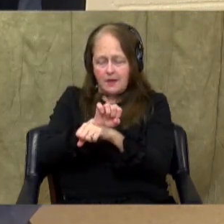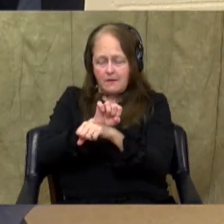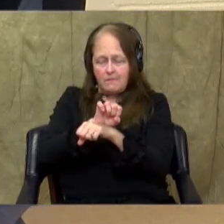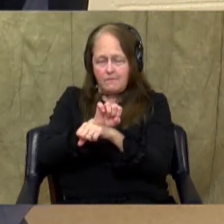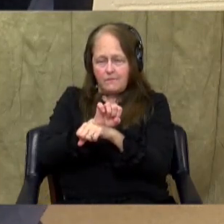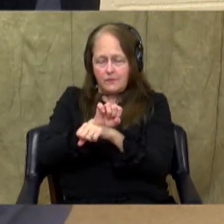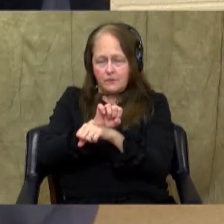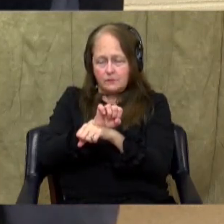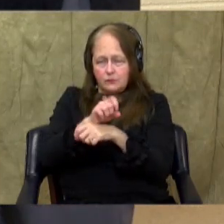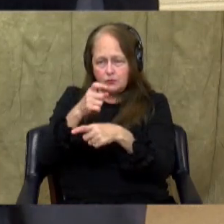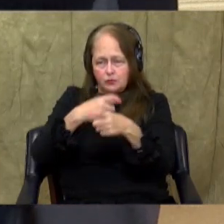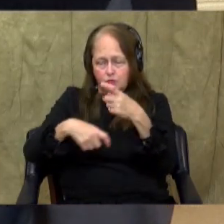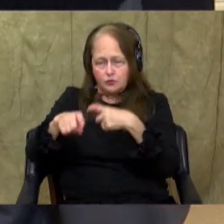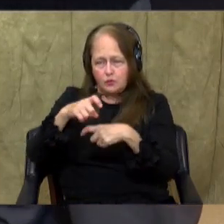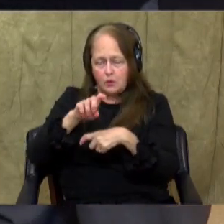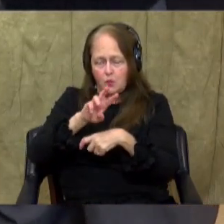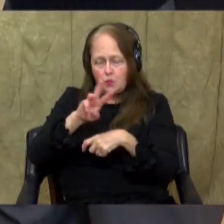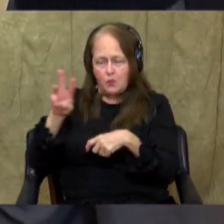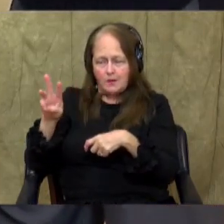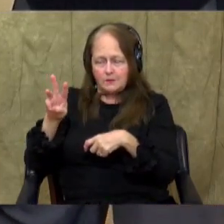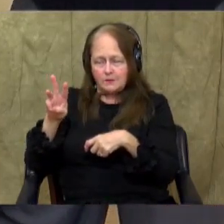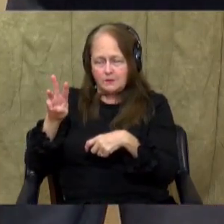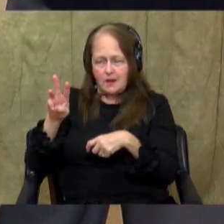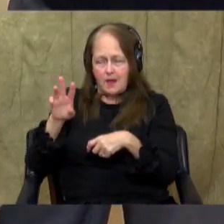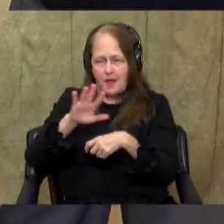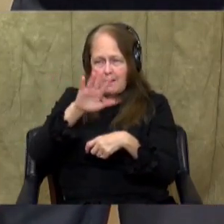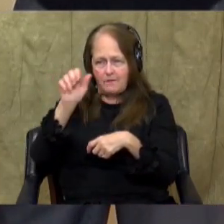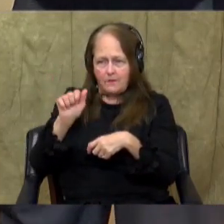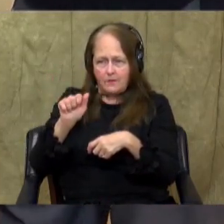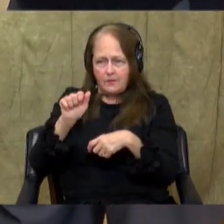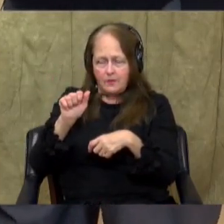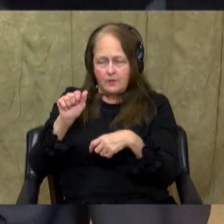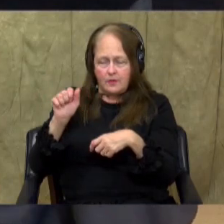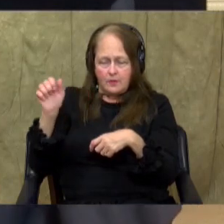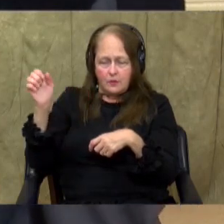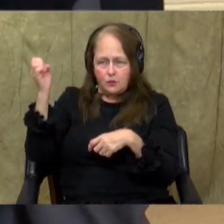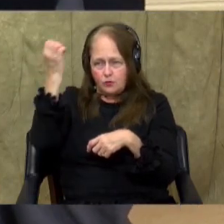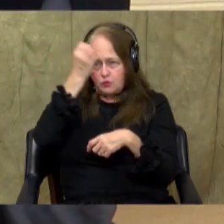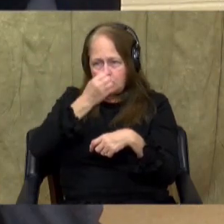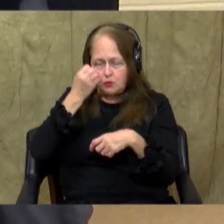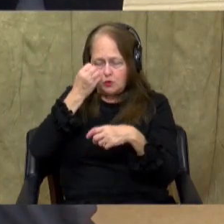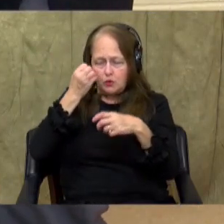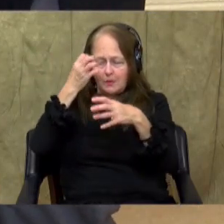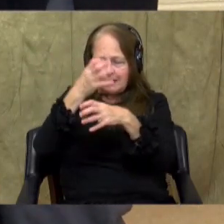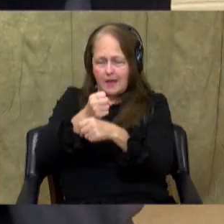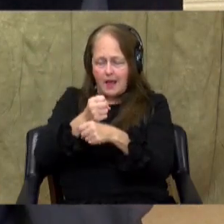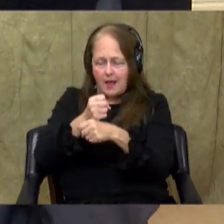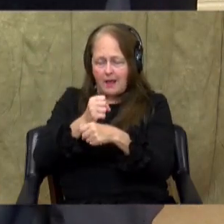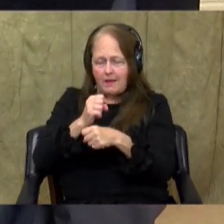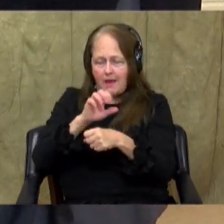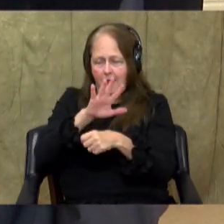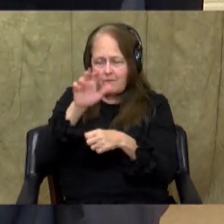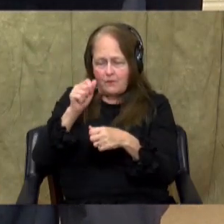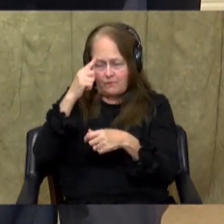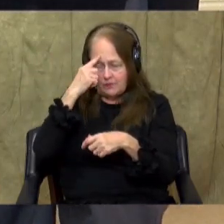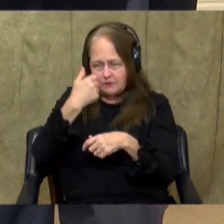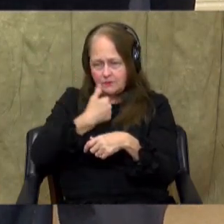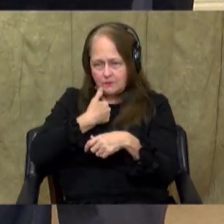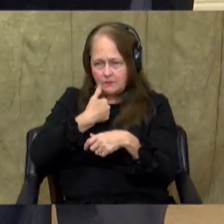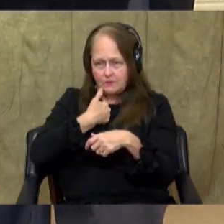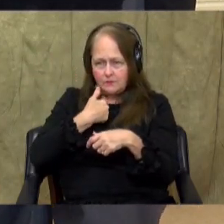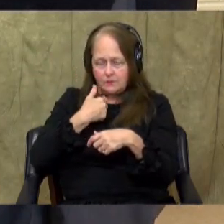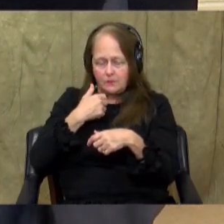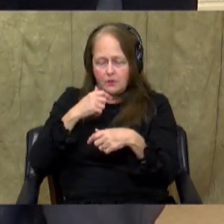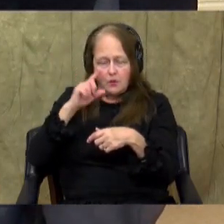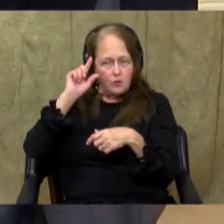decimated regions of Western Africa. European colonization, the scramble to take Africa for themselves, political conflict and